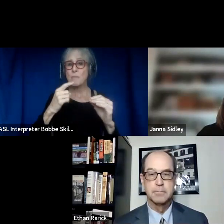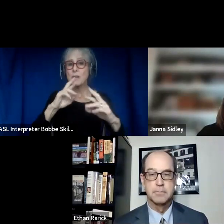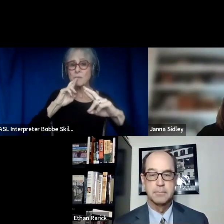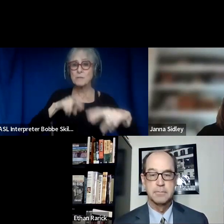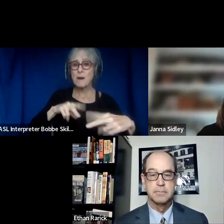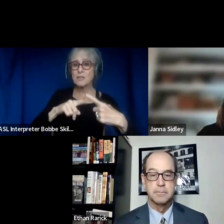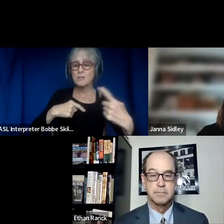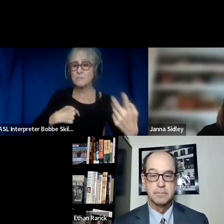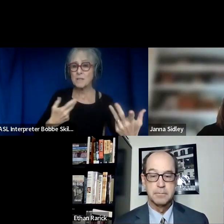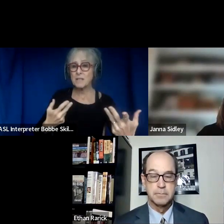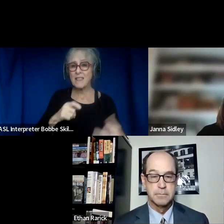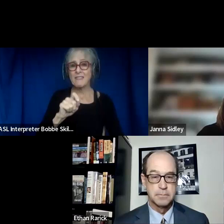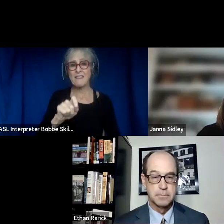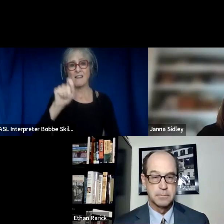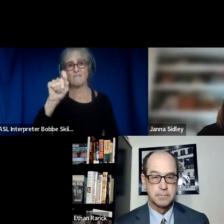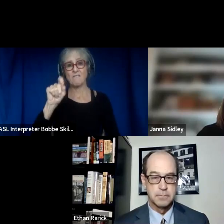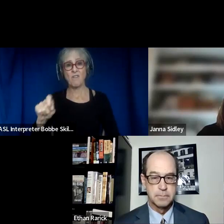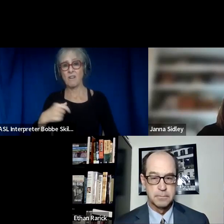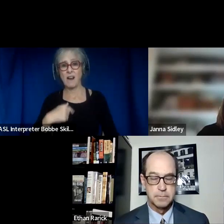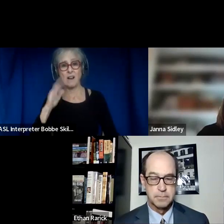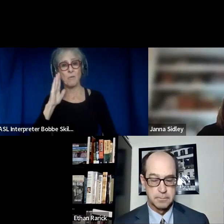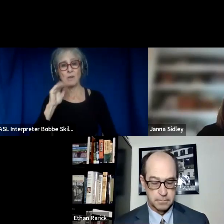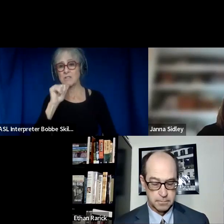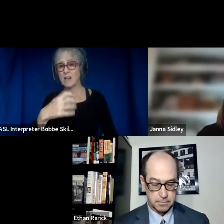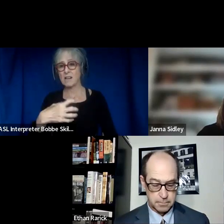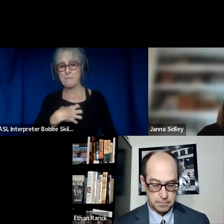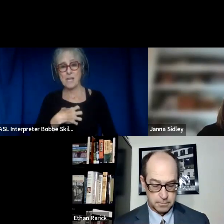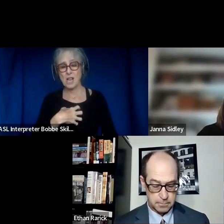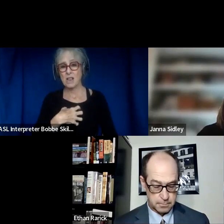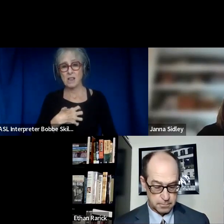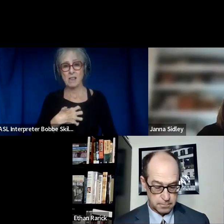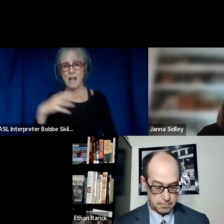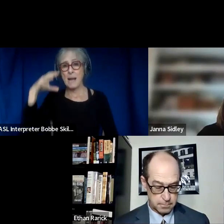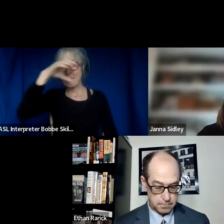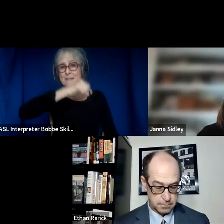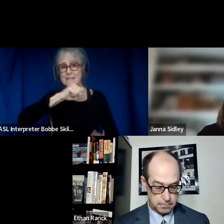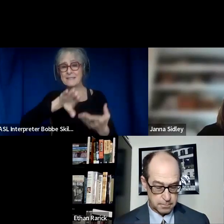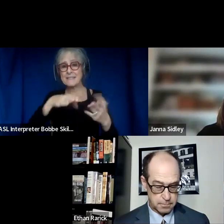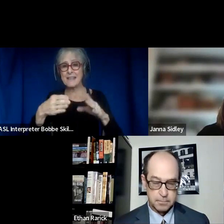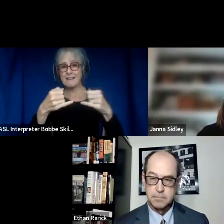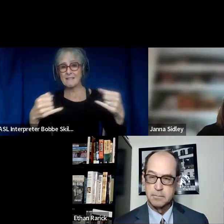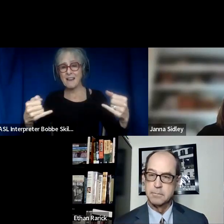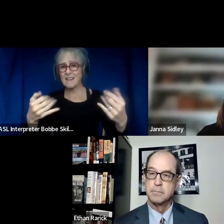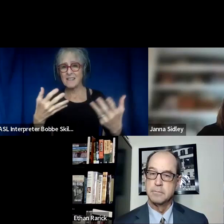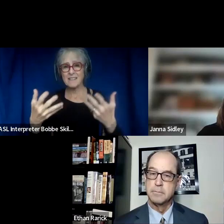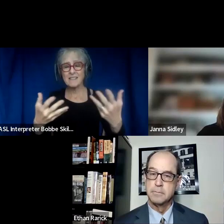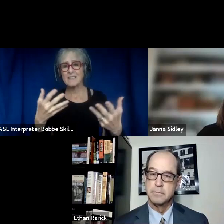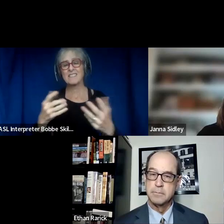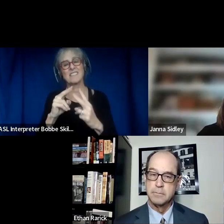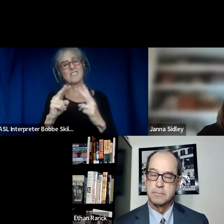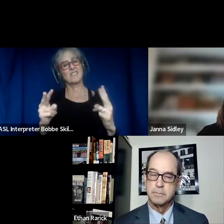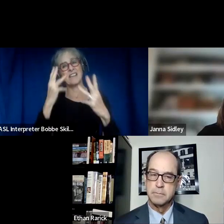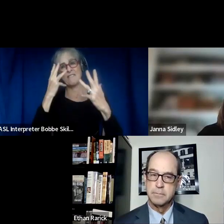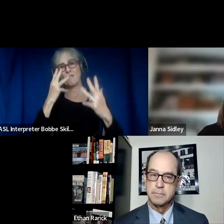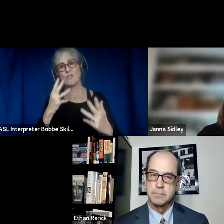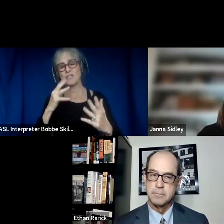me. So therefore, I will not be appealing because I missed my deadline. So it's very unfortunate